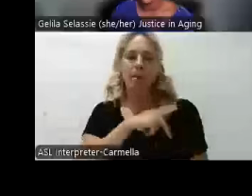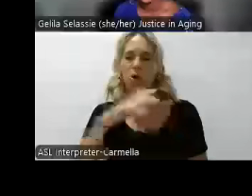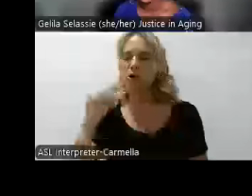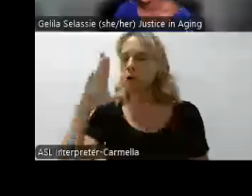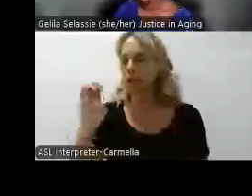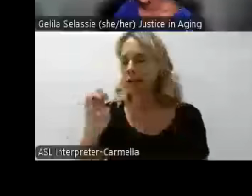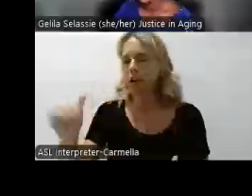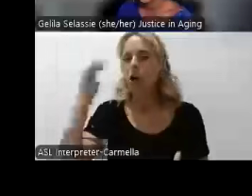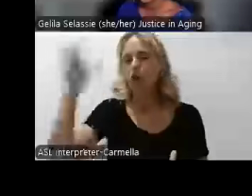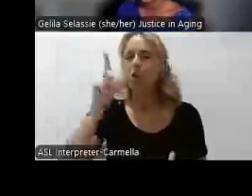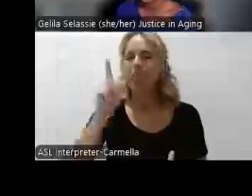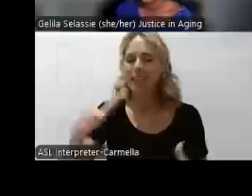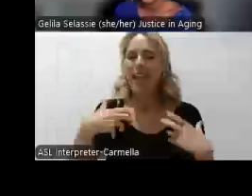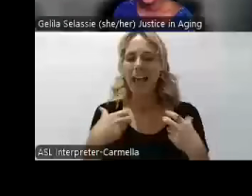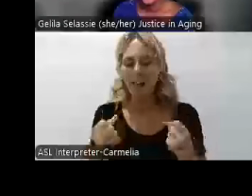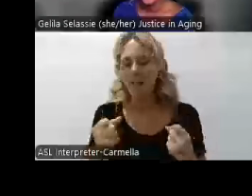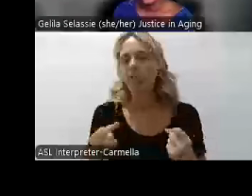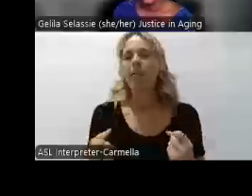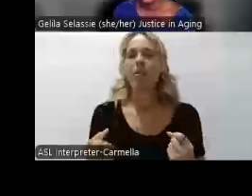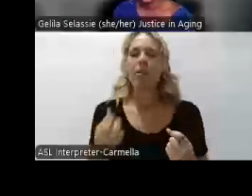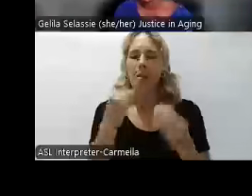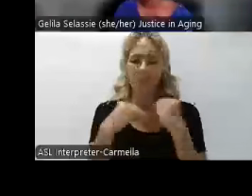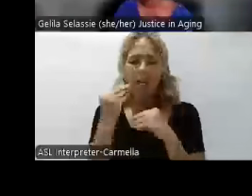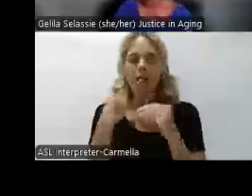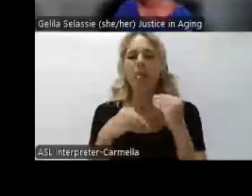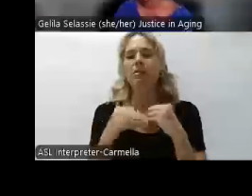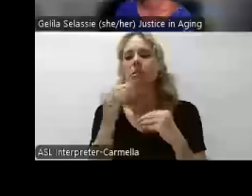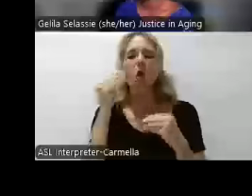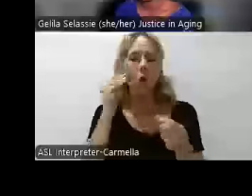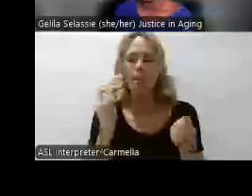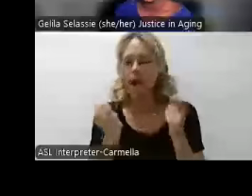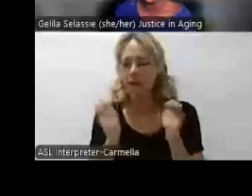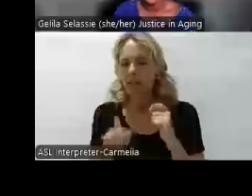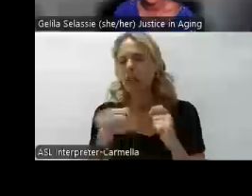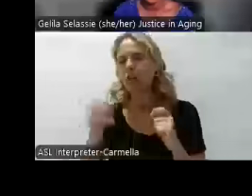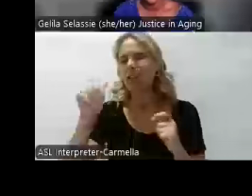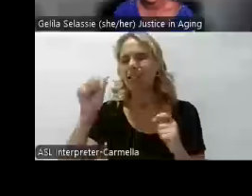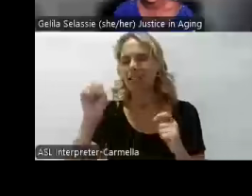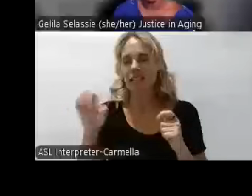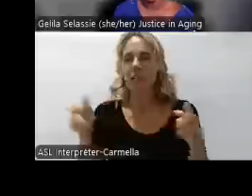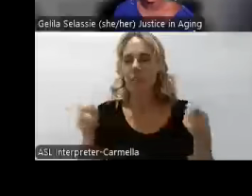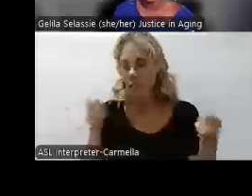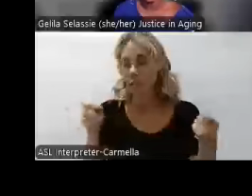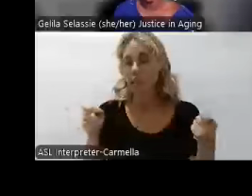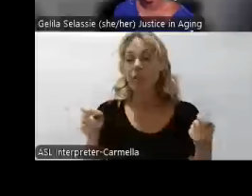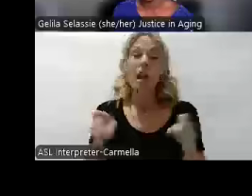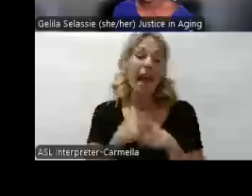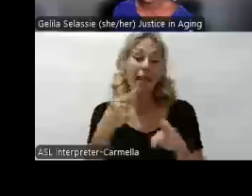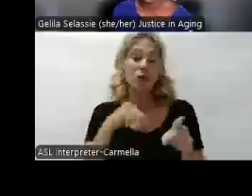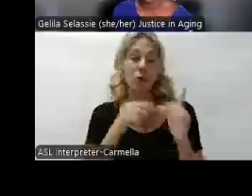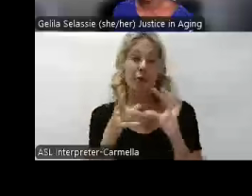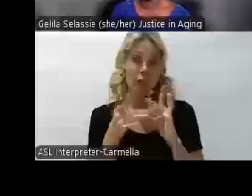day health, assisted living services, meals, home modifications, and case management. One thing, as we've talked about,